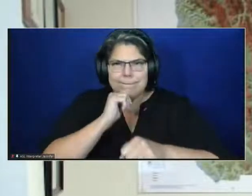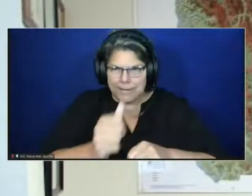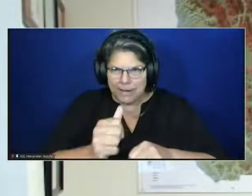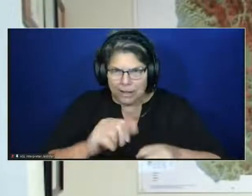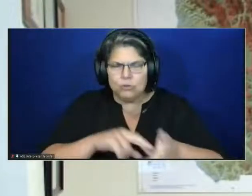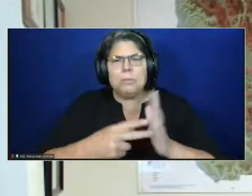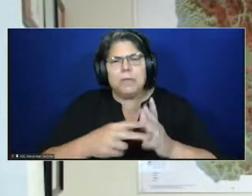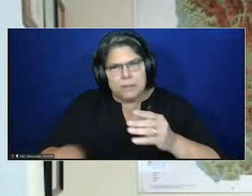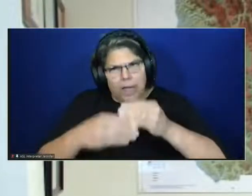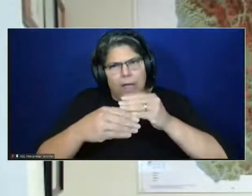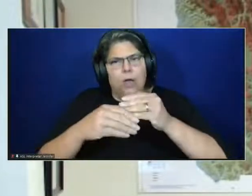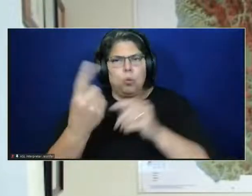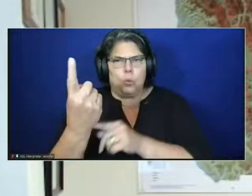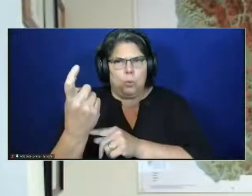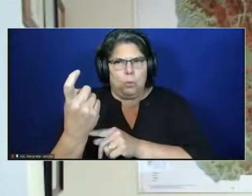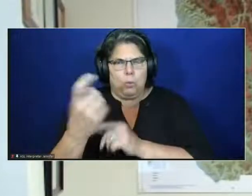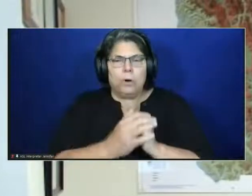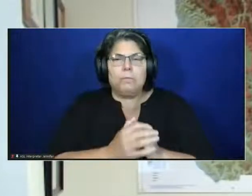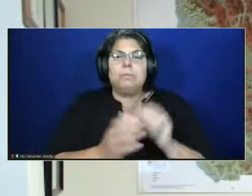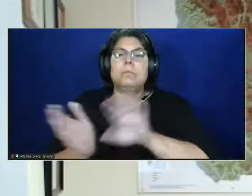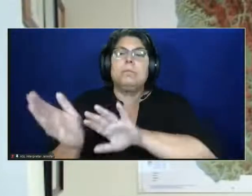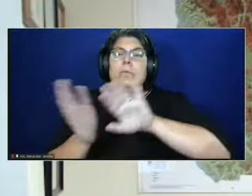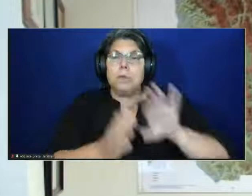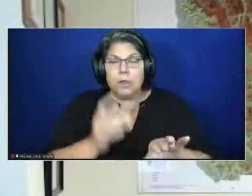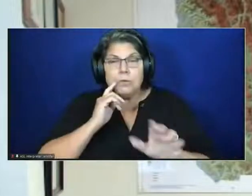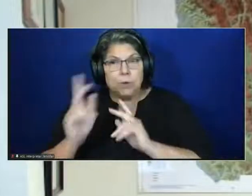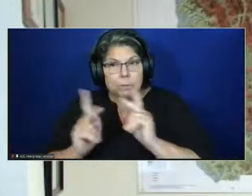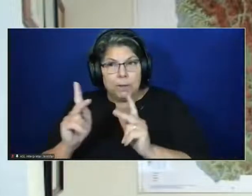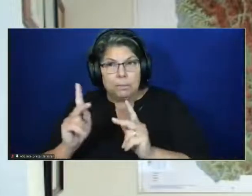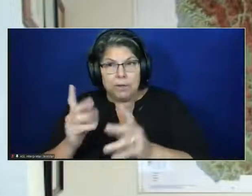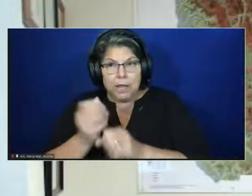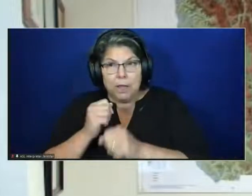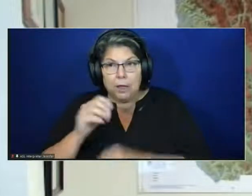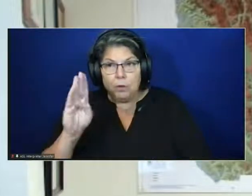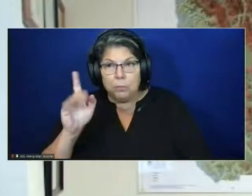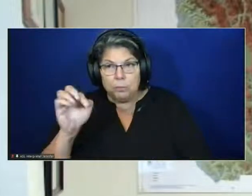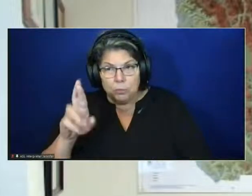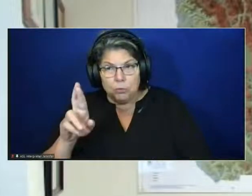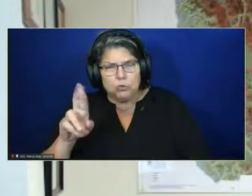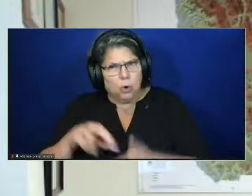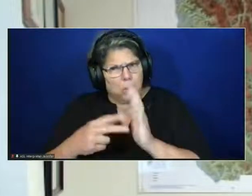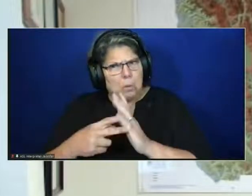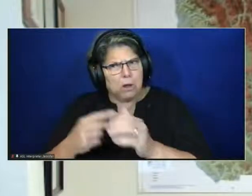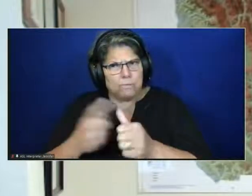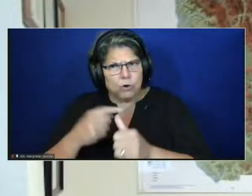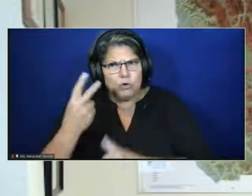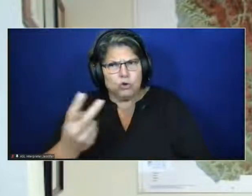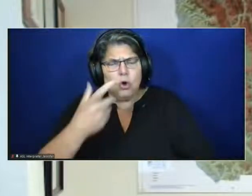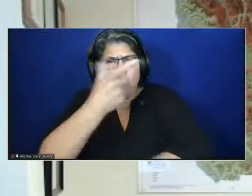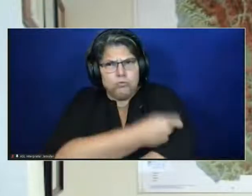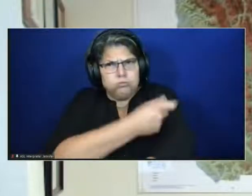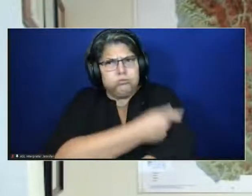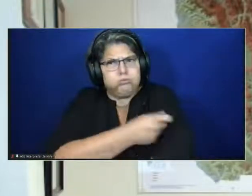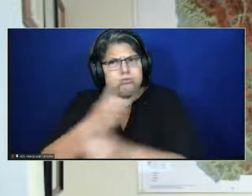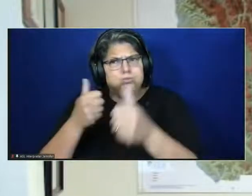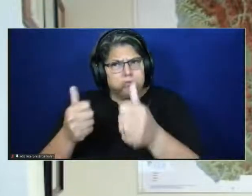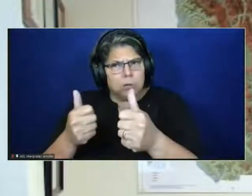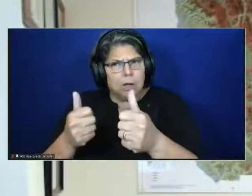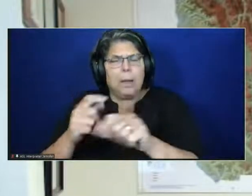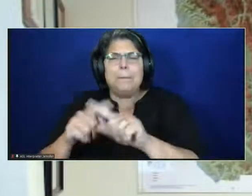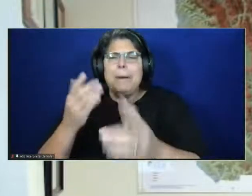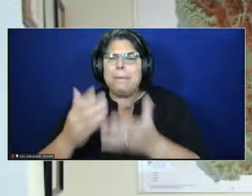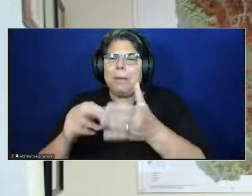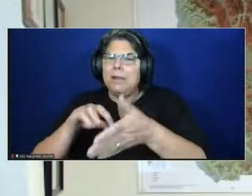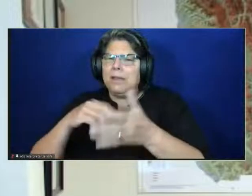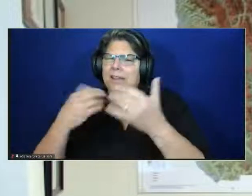booster shot is people who had a good response, but their immunity from the initial vaccine series might be waning, and that's why